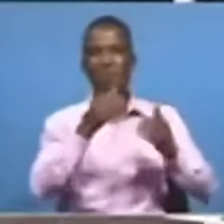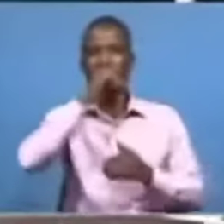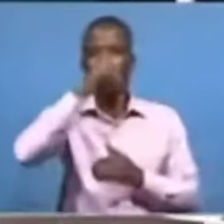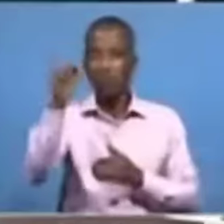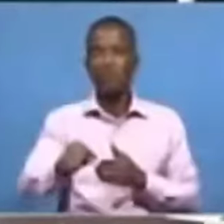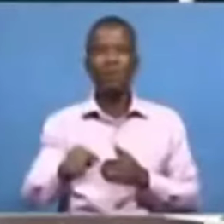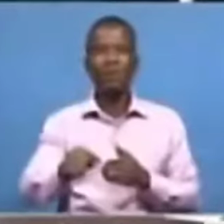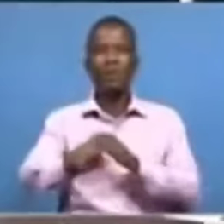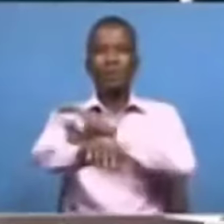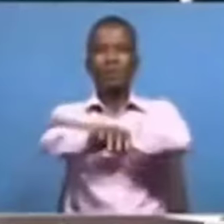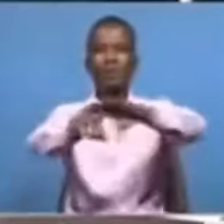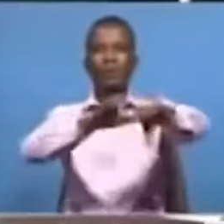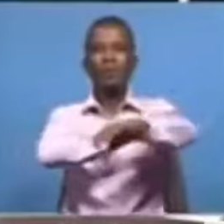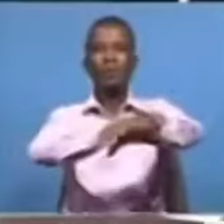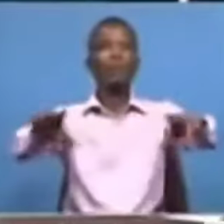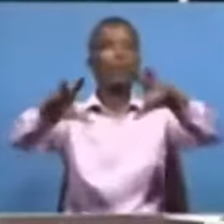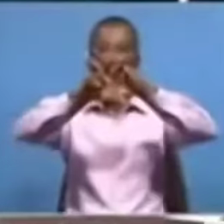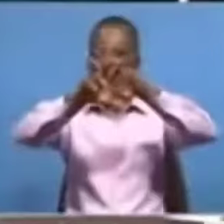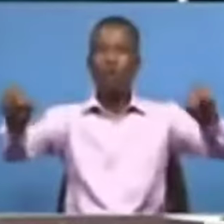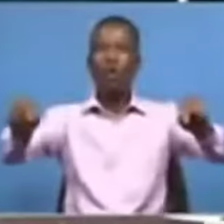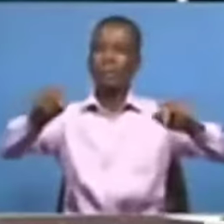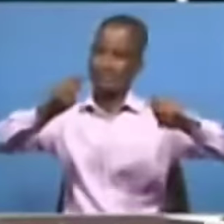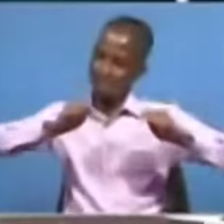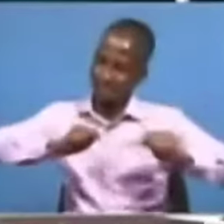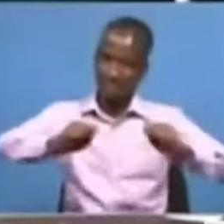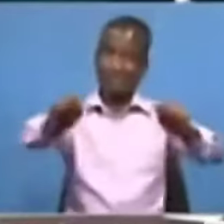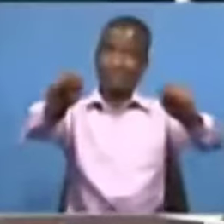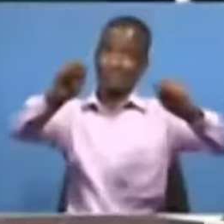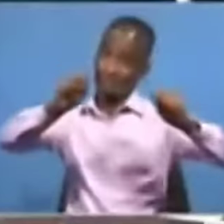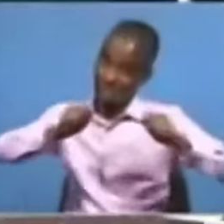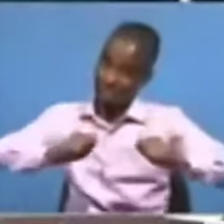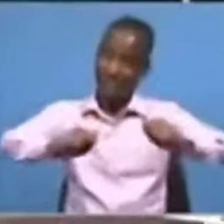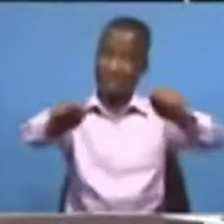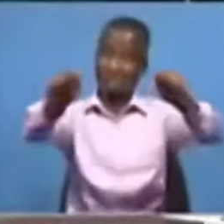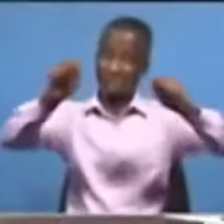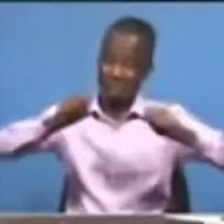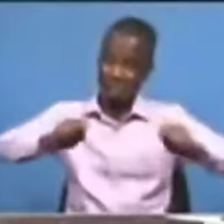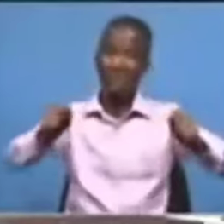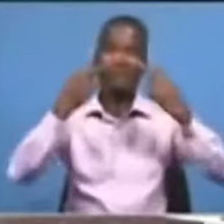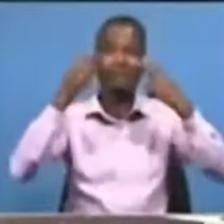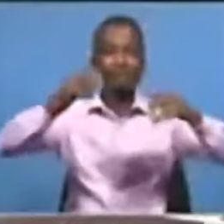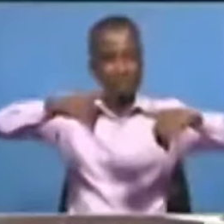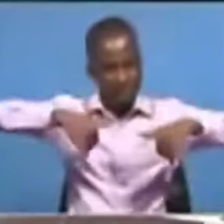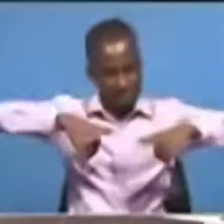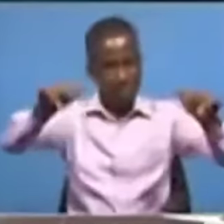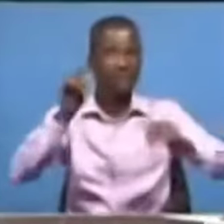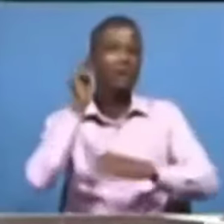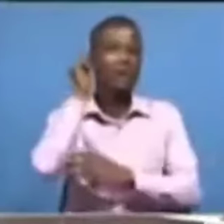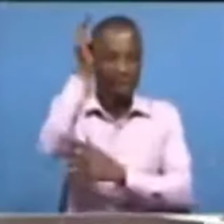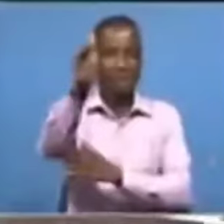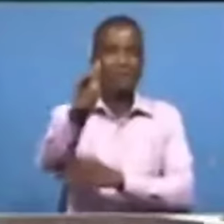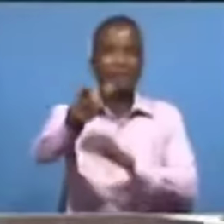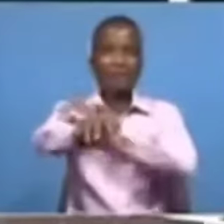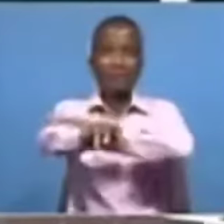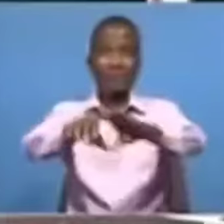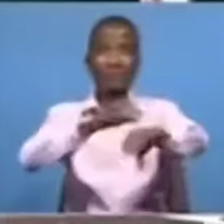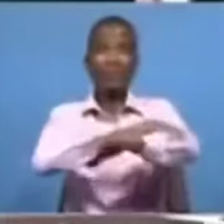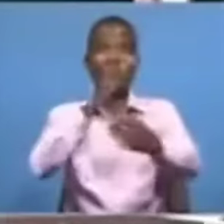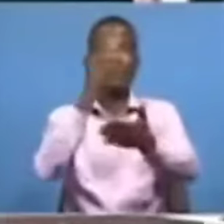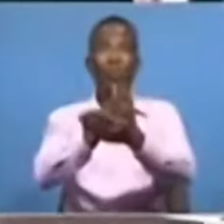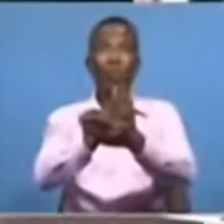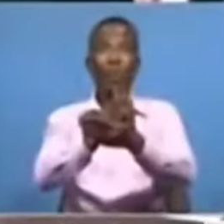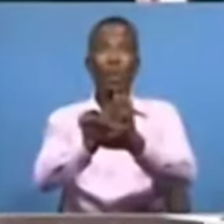not giving up, we are not giving in. We are fighting this matter in the interest of justice and for God and country to